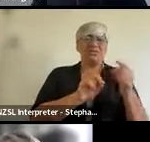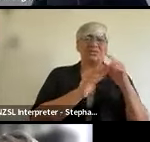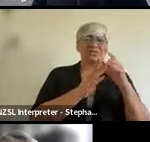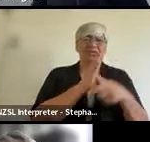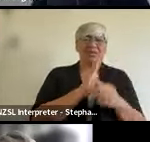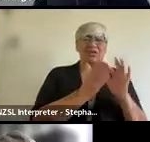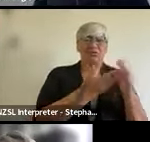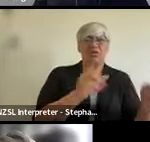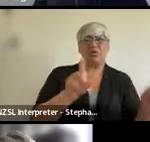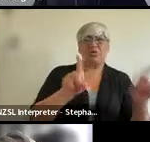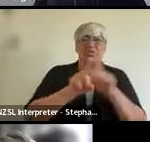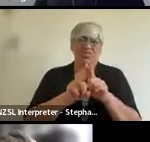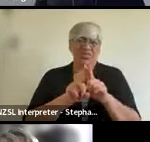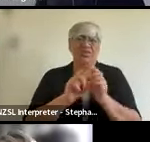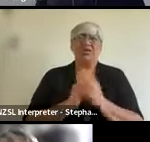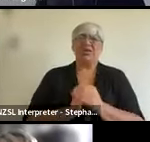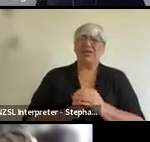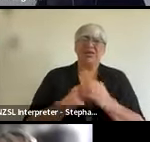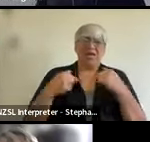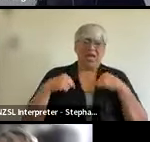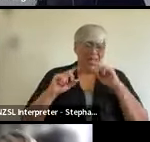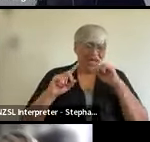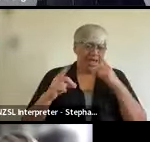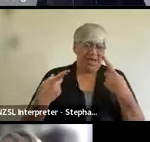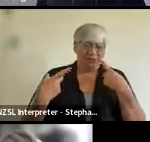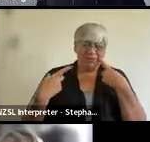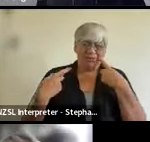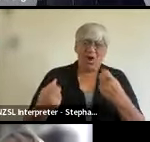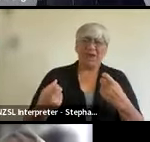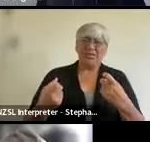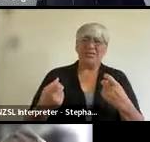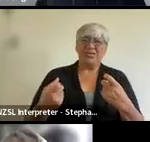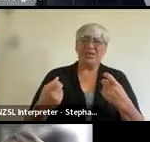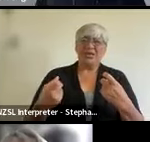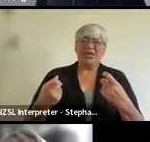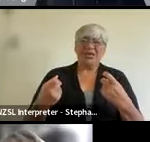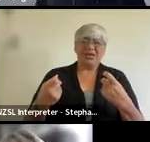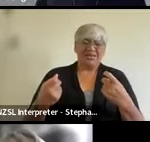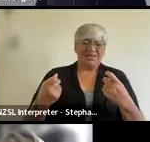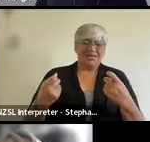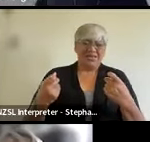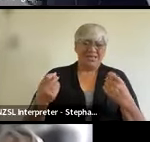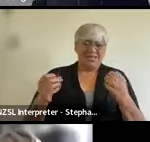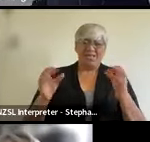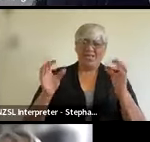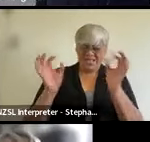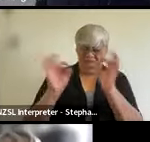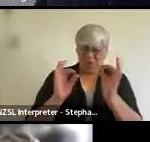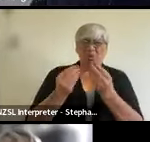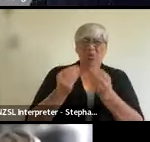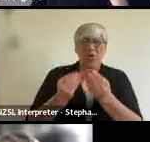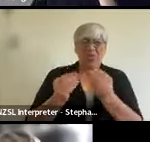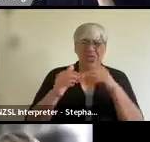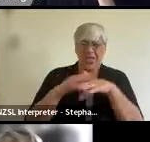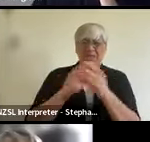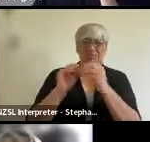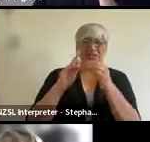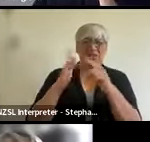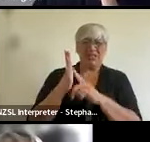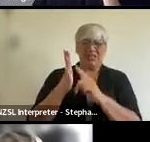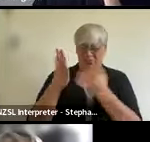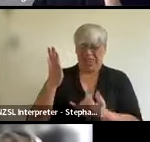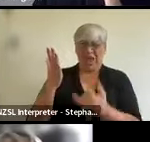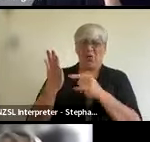community. I can't find even a wet bus ticket in the current bill to tap somebody on the wrist